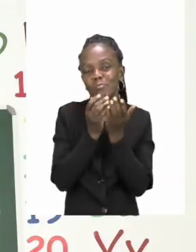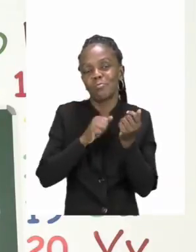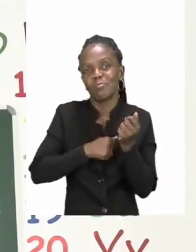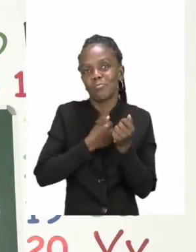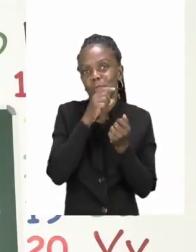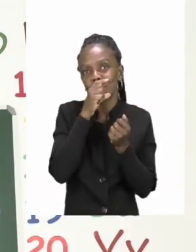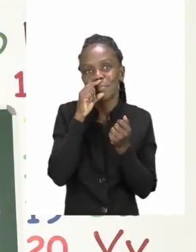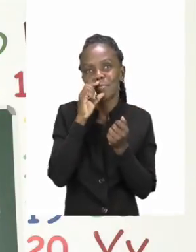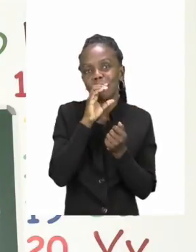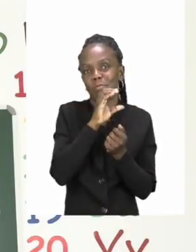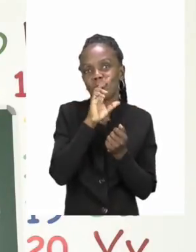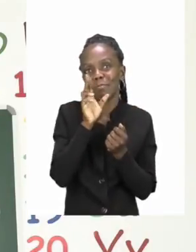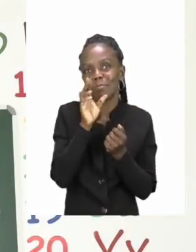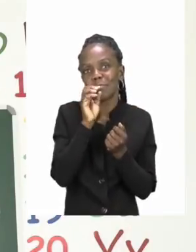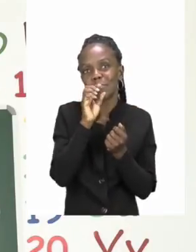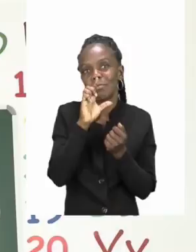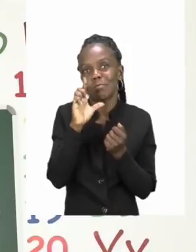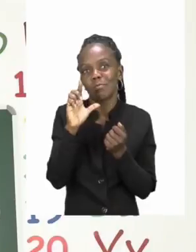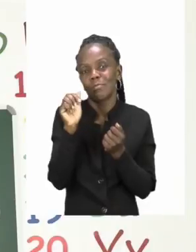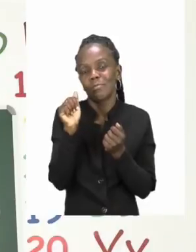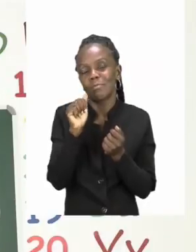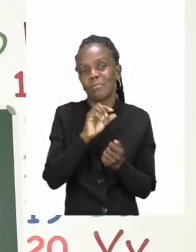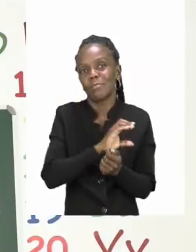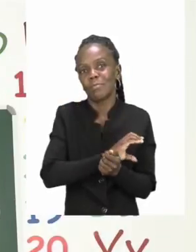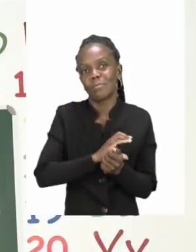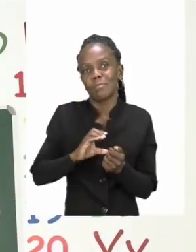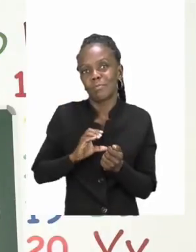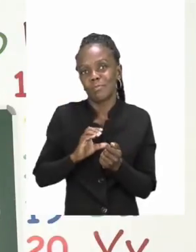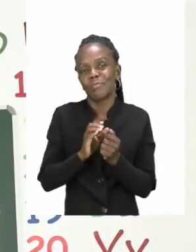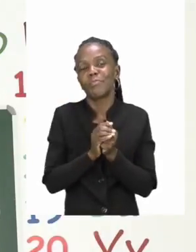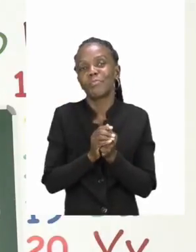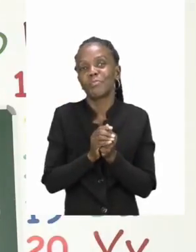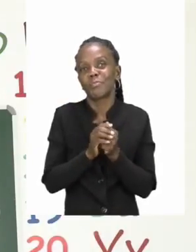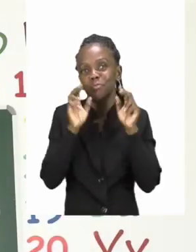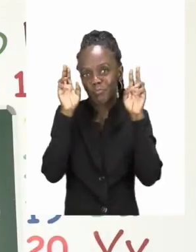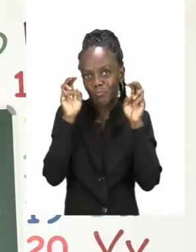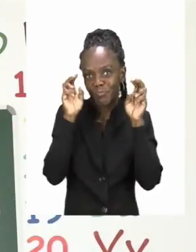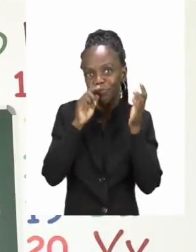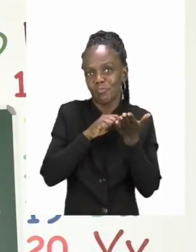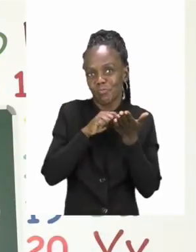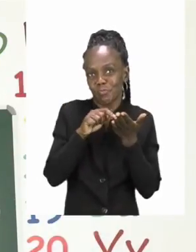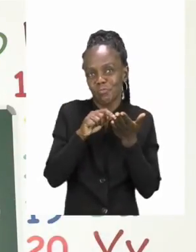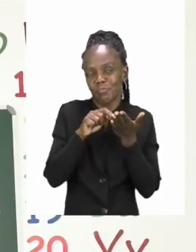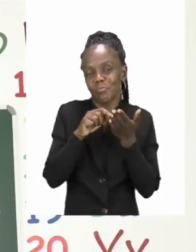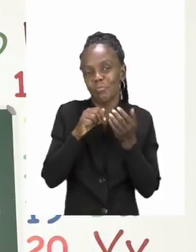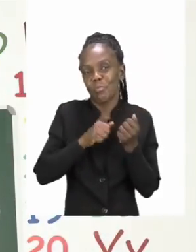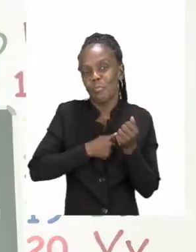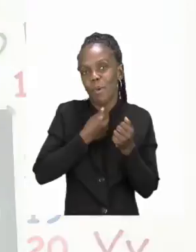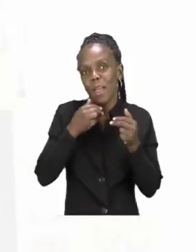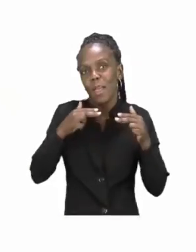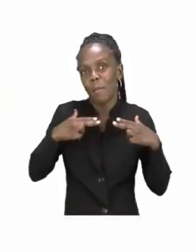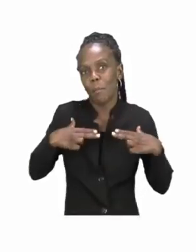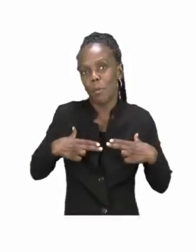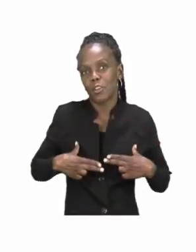and thank you so much for joining me today. Our theme this week is